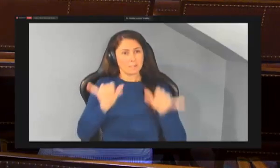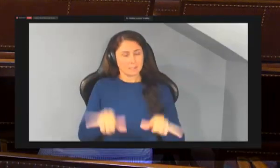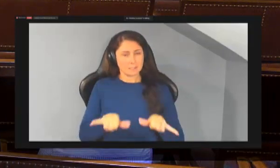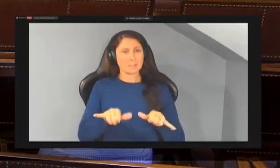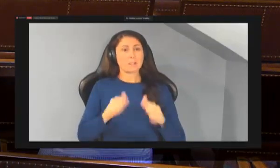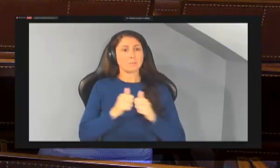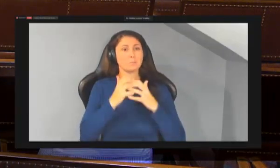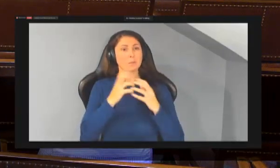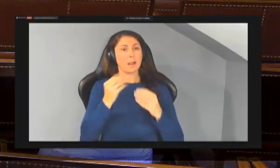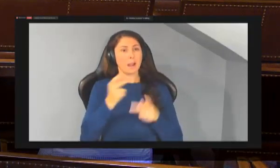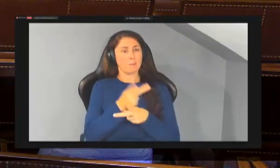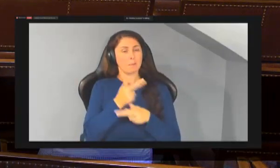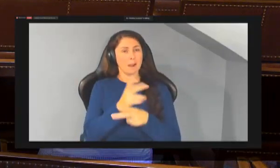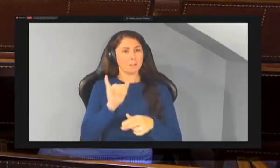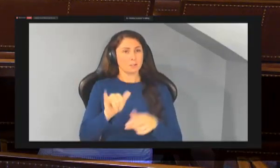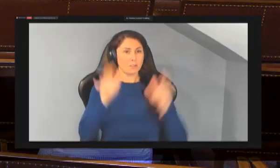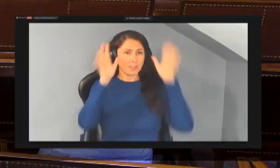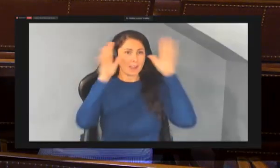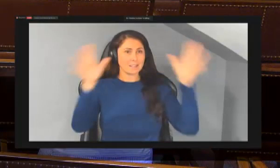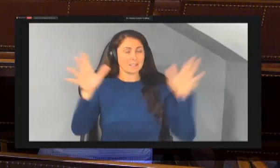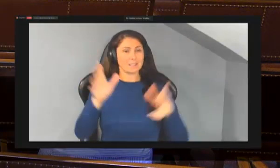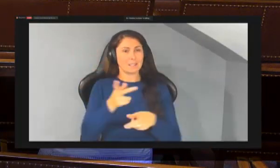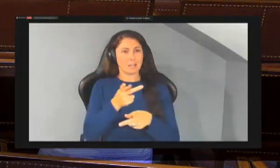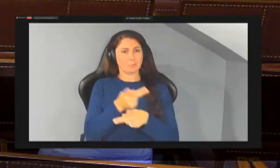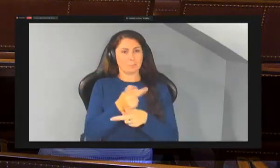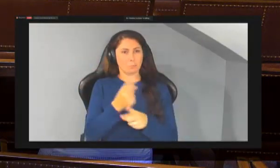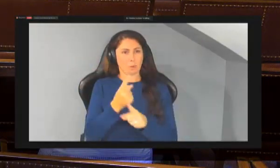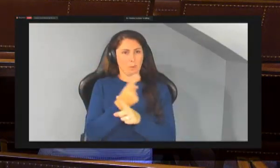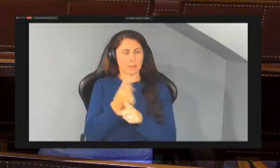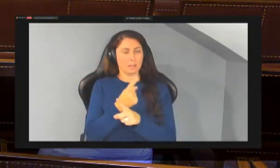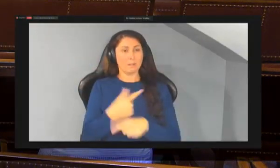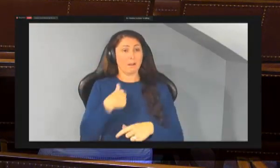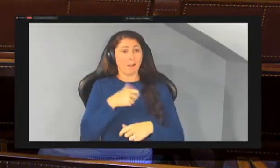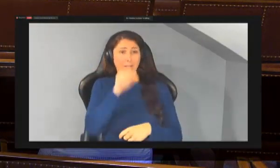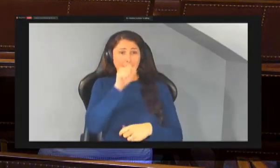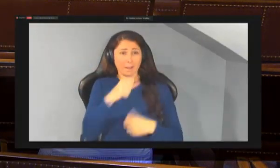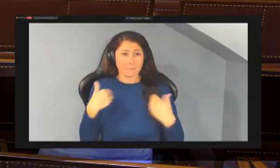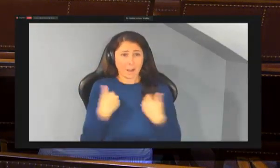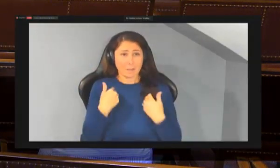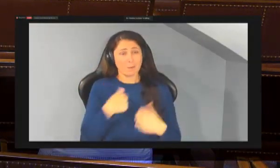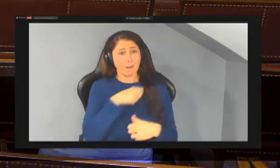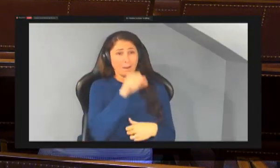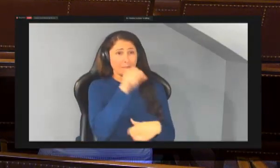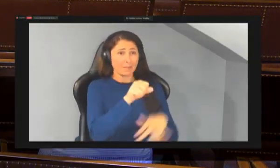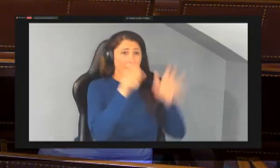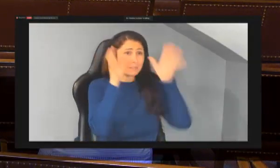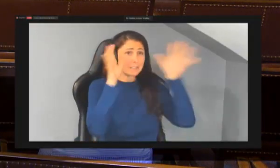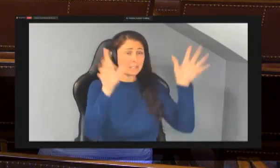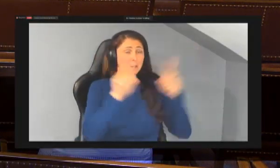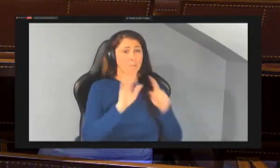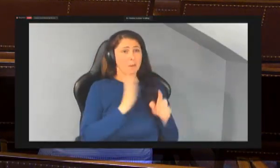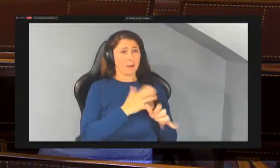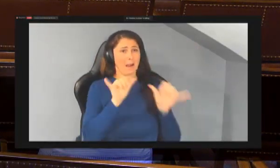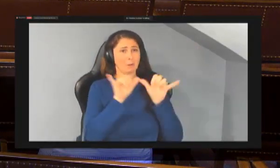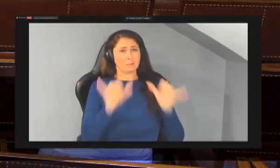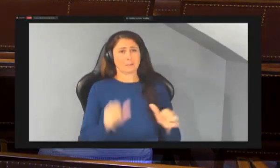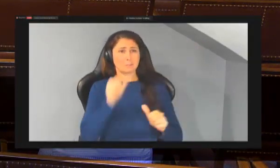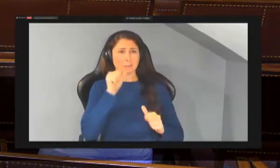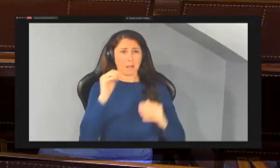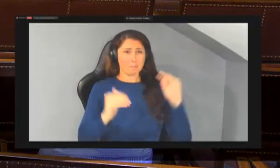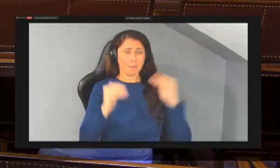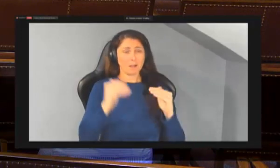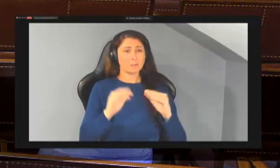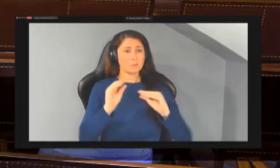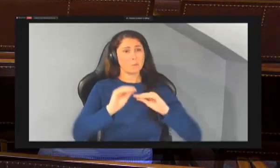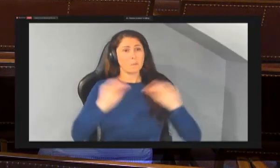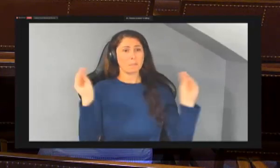and manage the deer populations properly. I love animals, I love deer, but our systems are out of balance. There are no